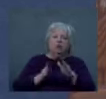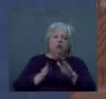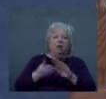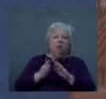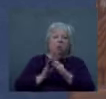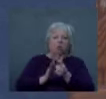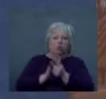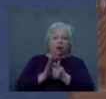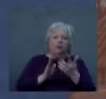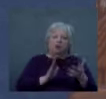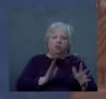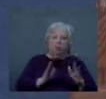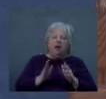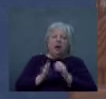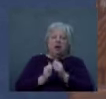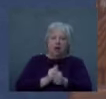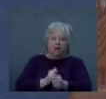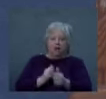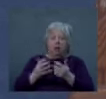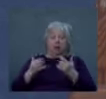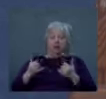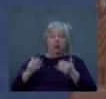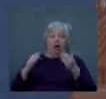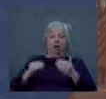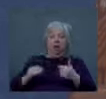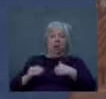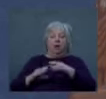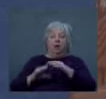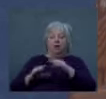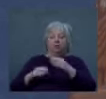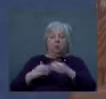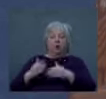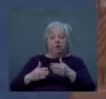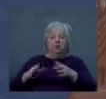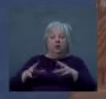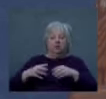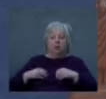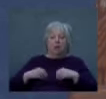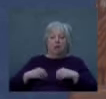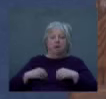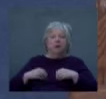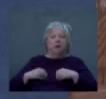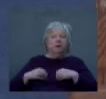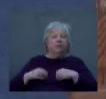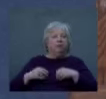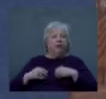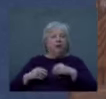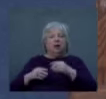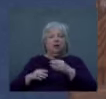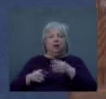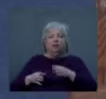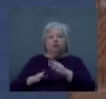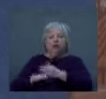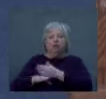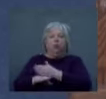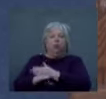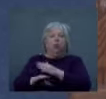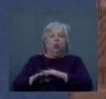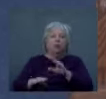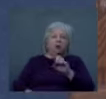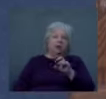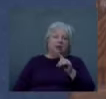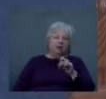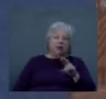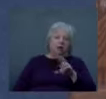been adopted, and we are now in the process of adopting street improvements focused on Cedar and Pine. Some